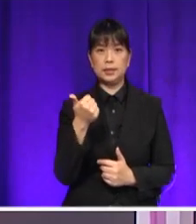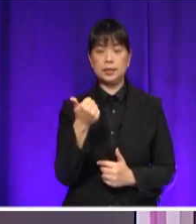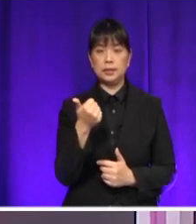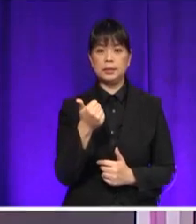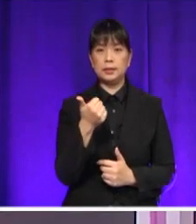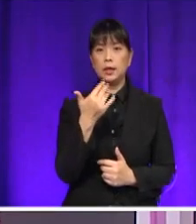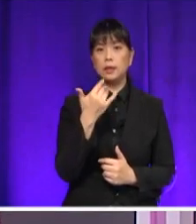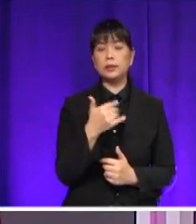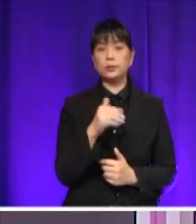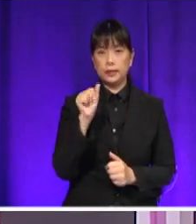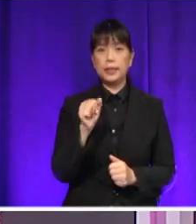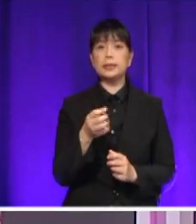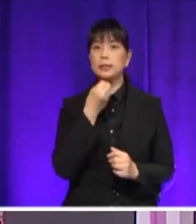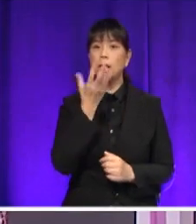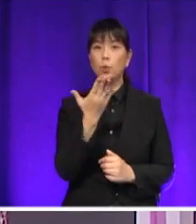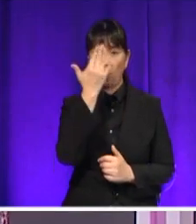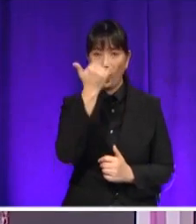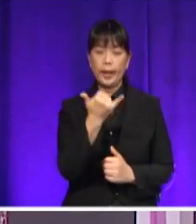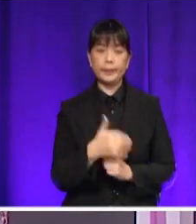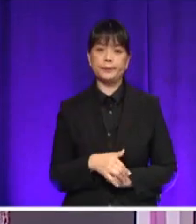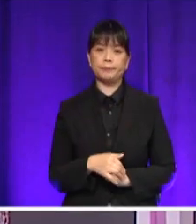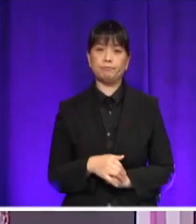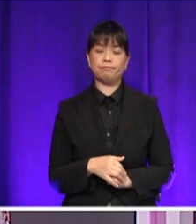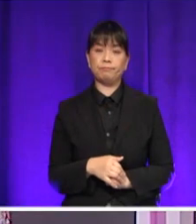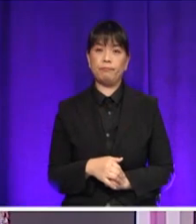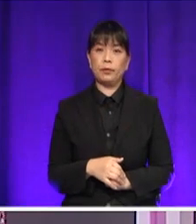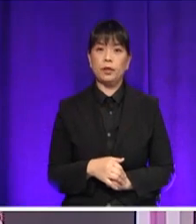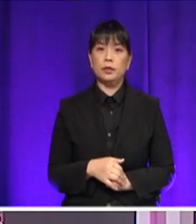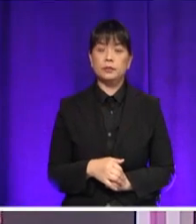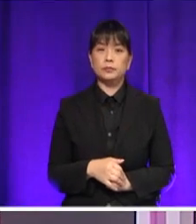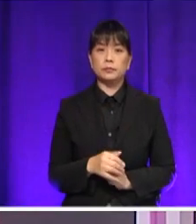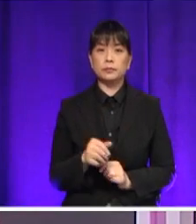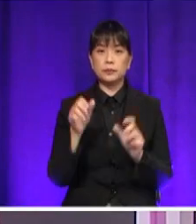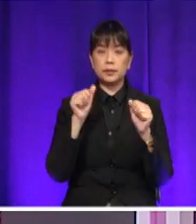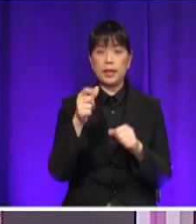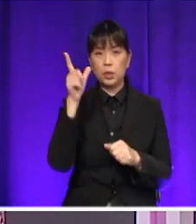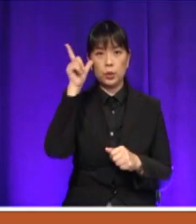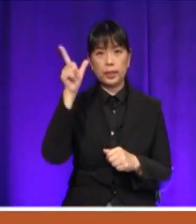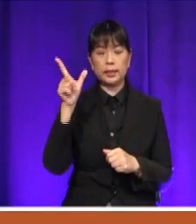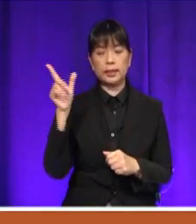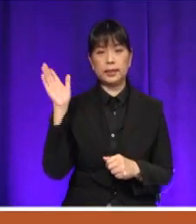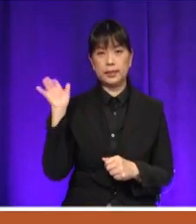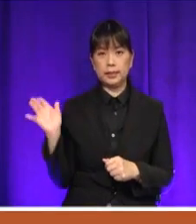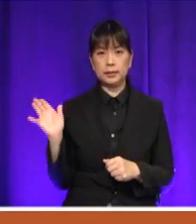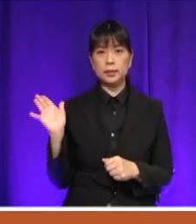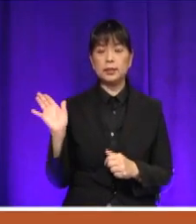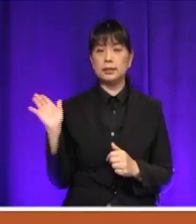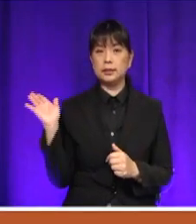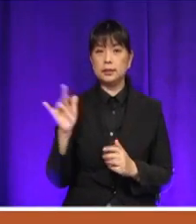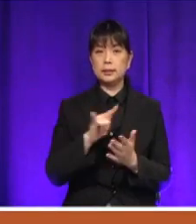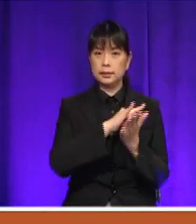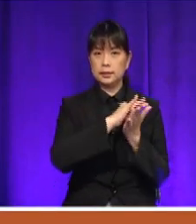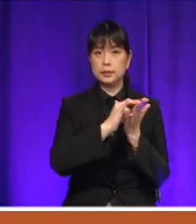that? All right, and you can have a look at the screen again. These are some of the phrases that you can use in